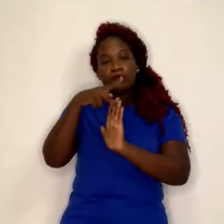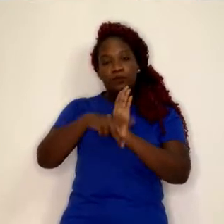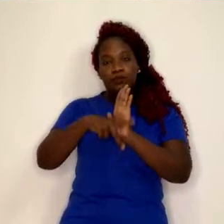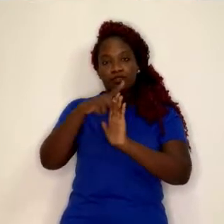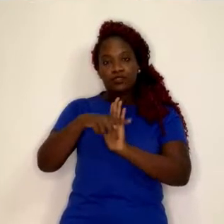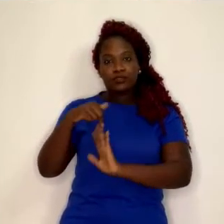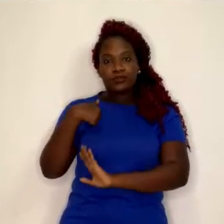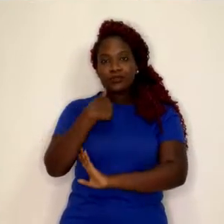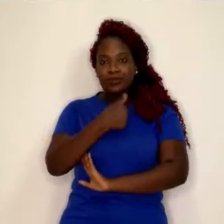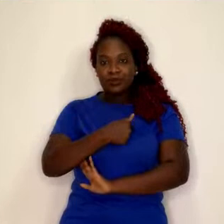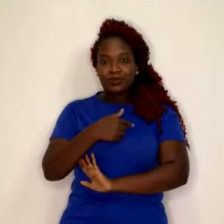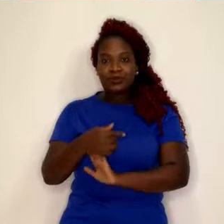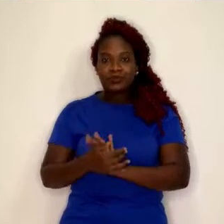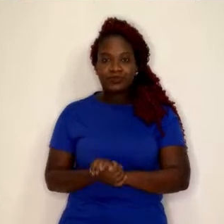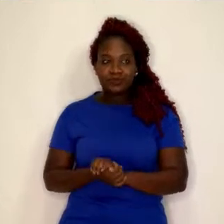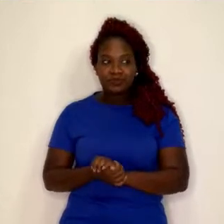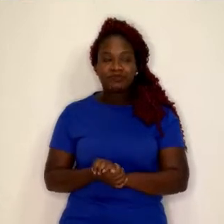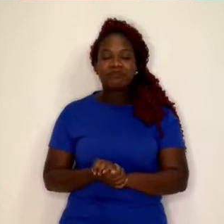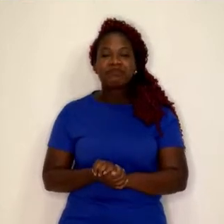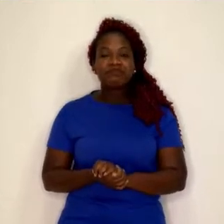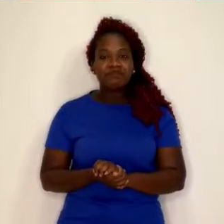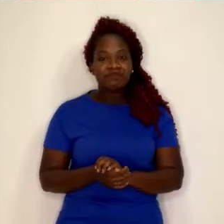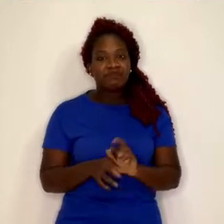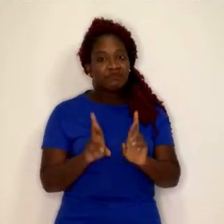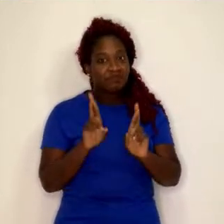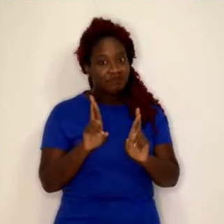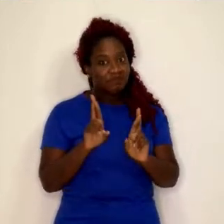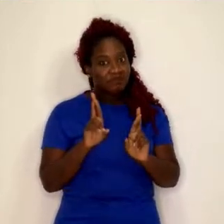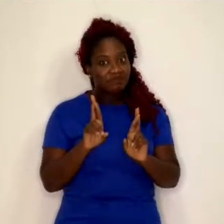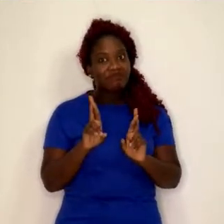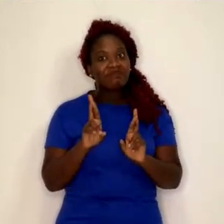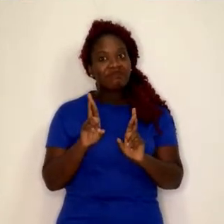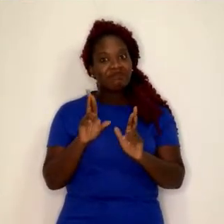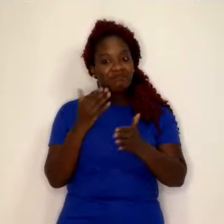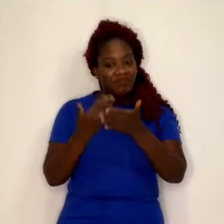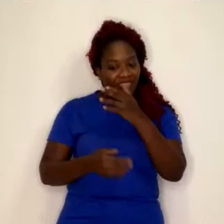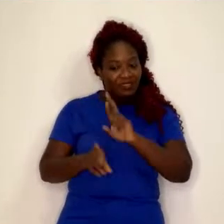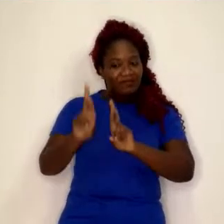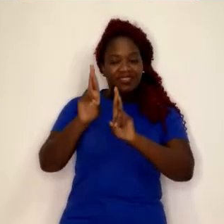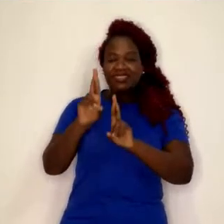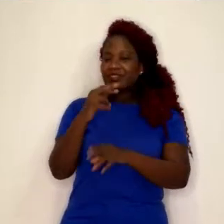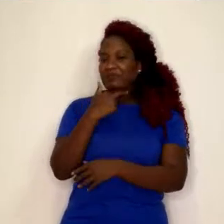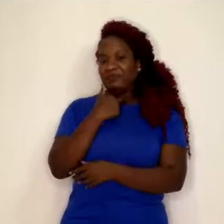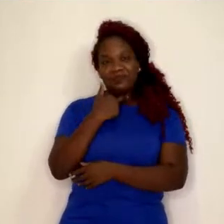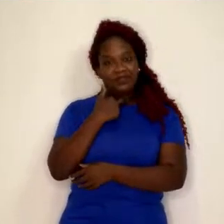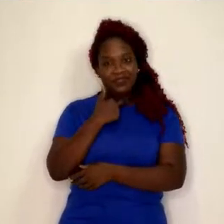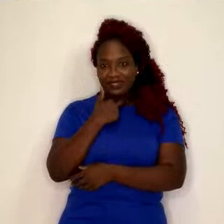our project. I think that we should not lose hope.